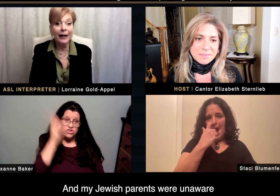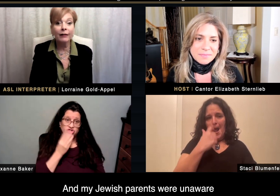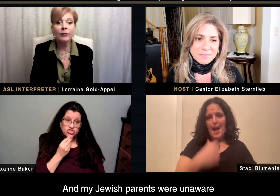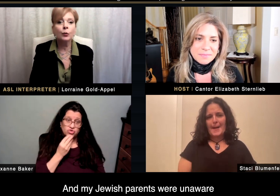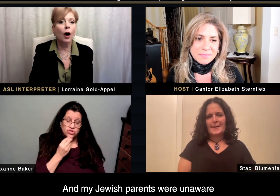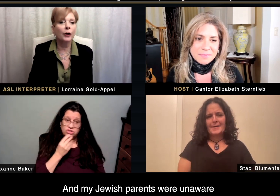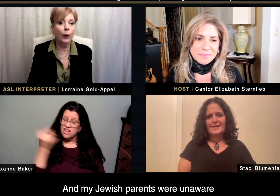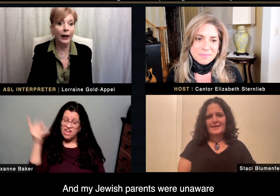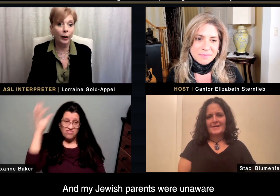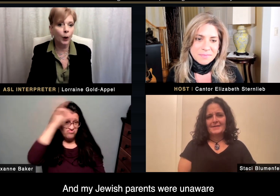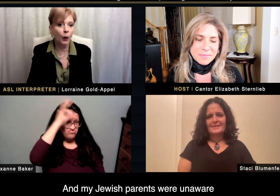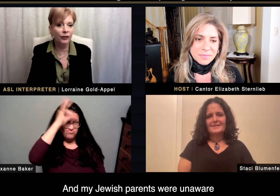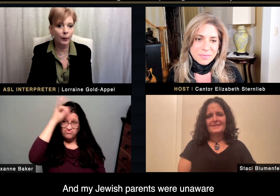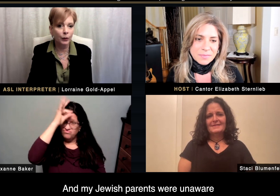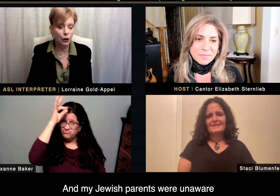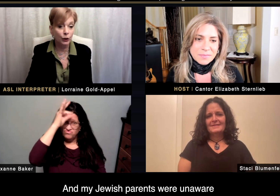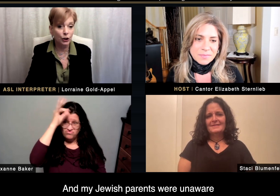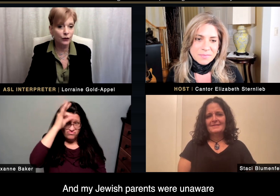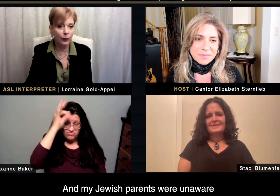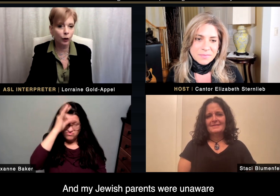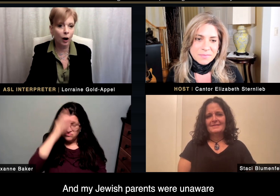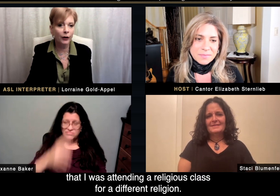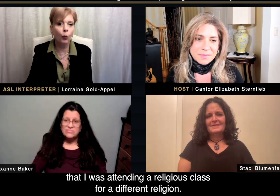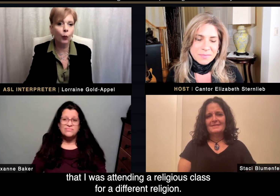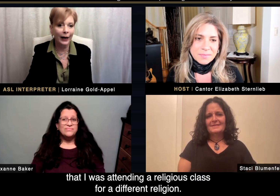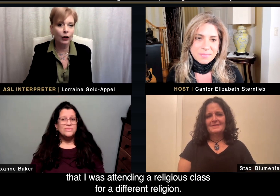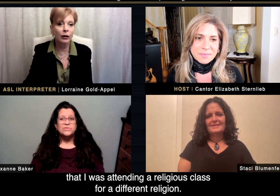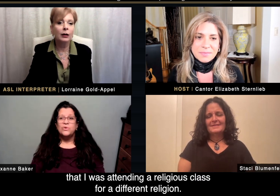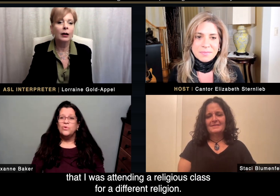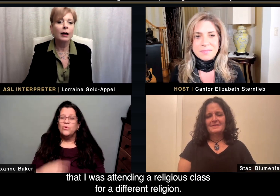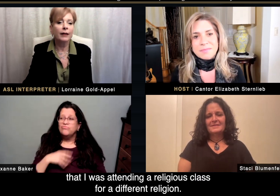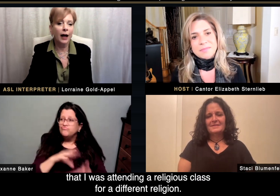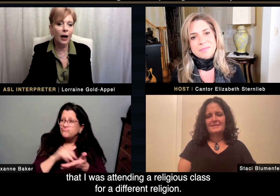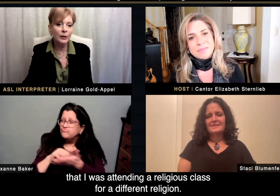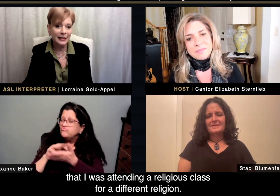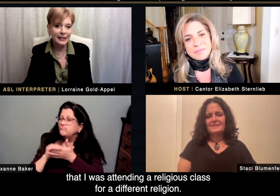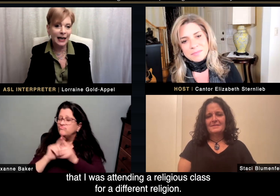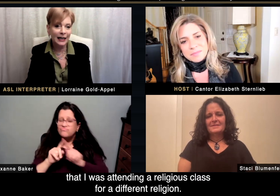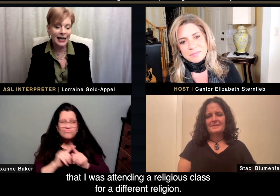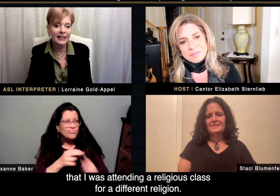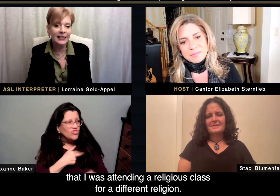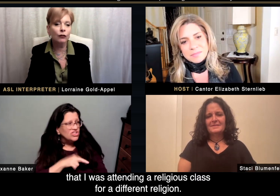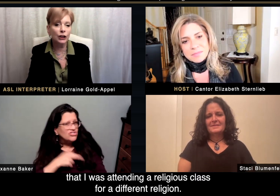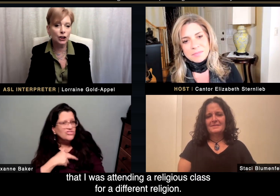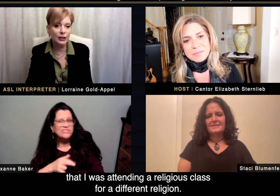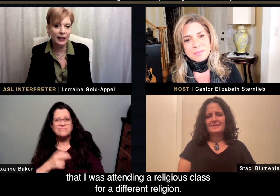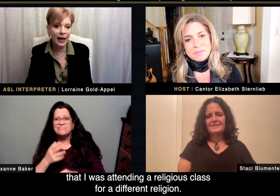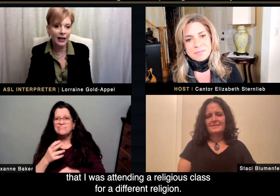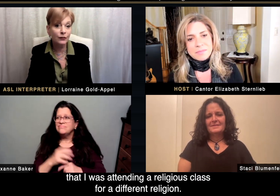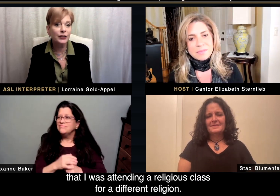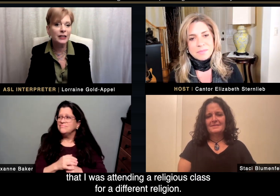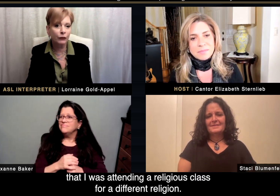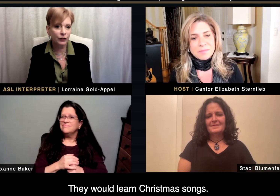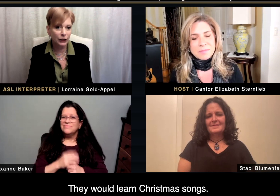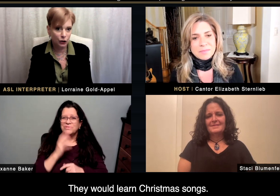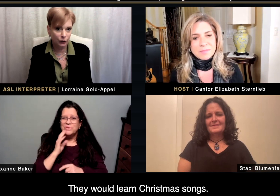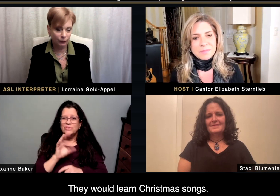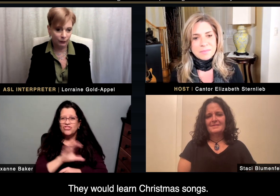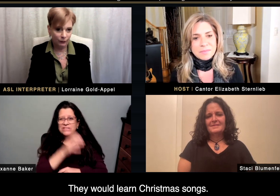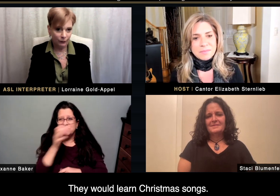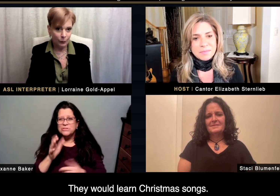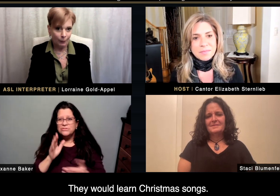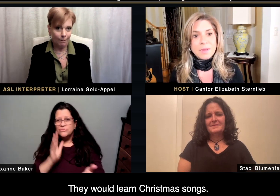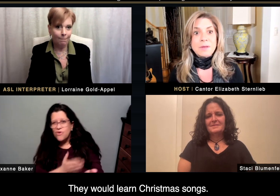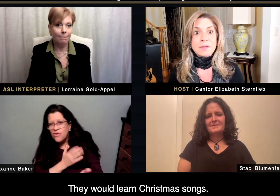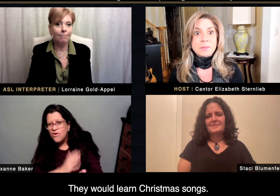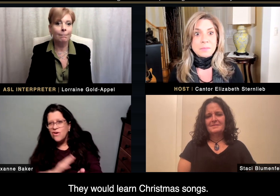and my parents were unaware. Both of them are Jewish. They were unaware that I was attending a religious class for a different religion.